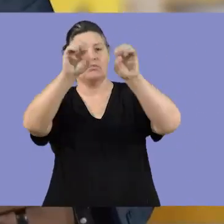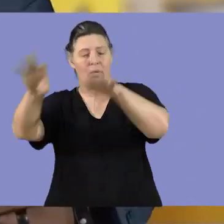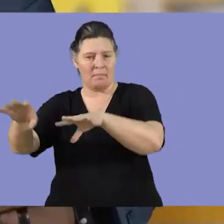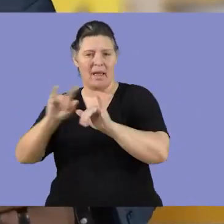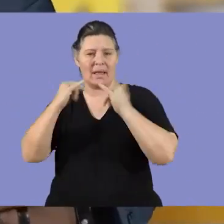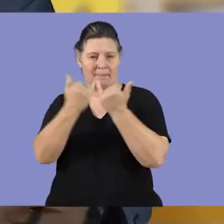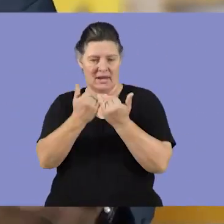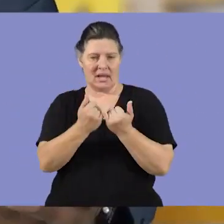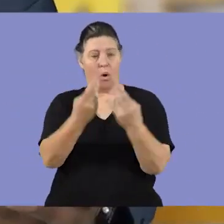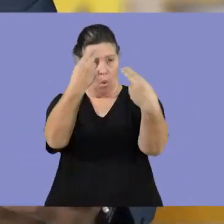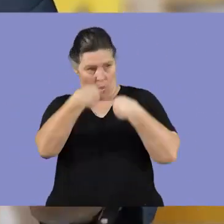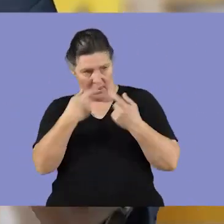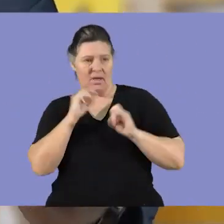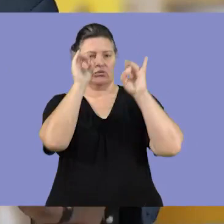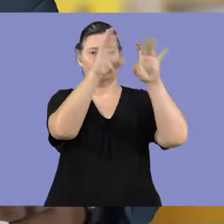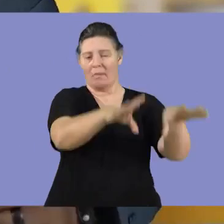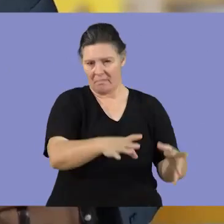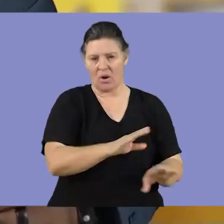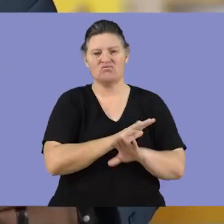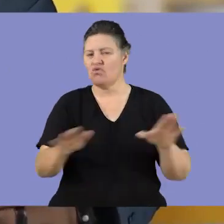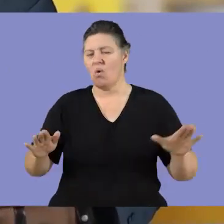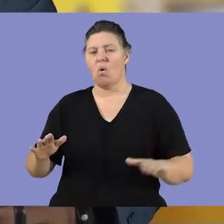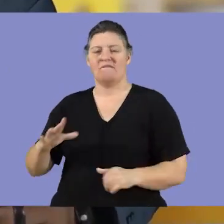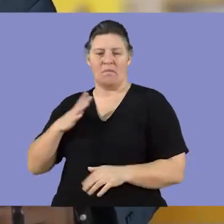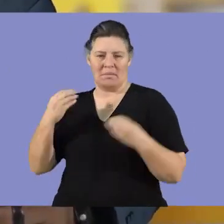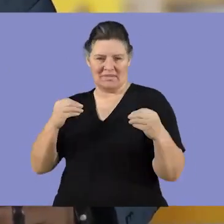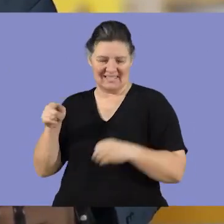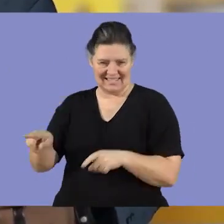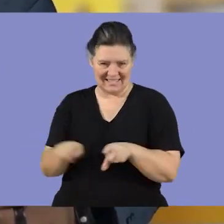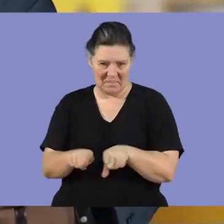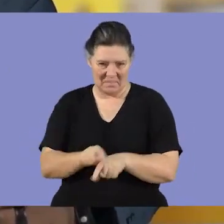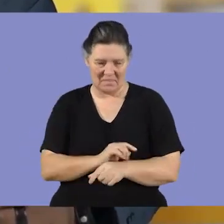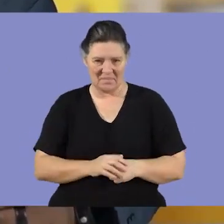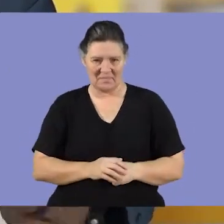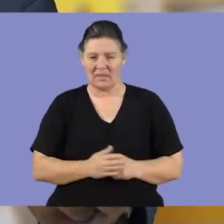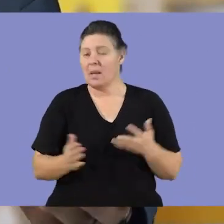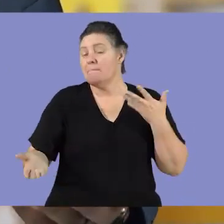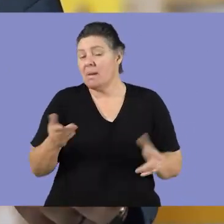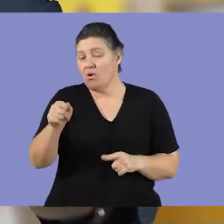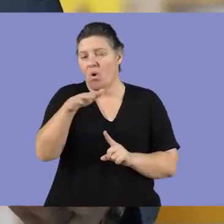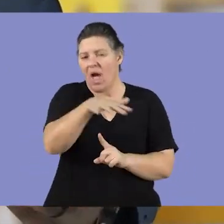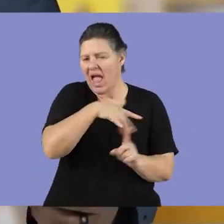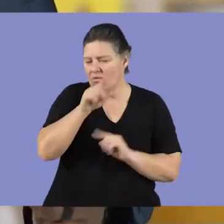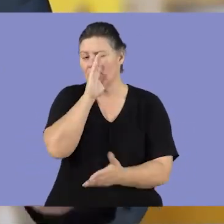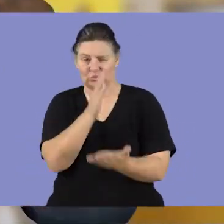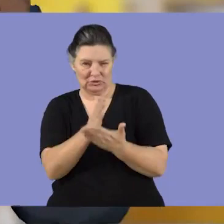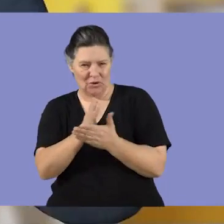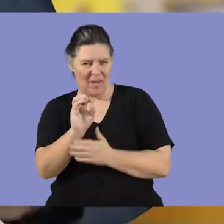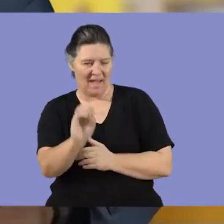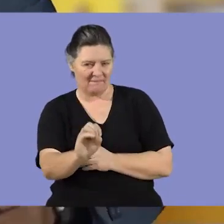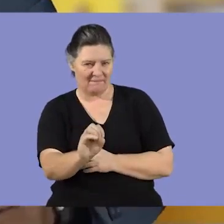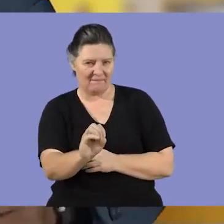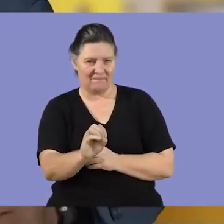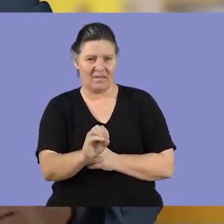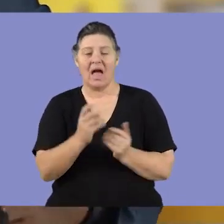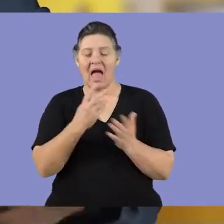it to some companies. Those are also your informal businesses. And in your area, I'm quite